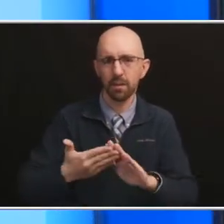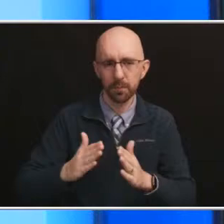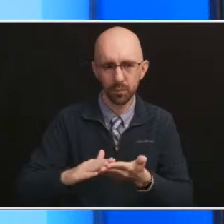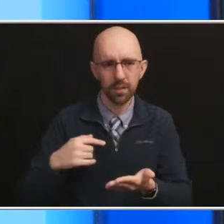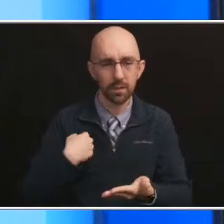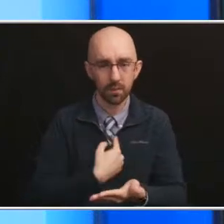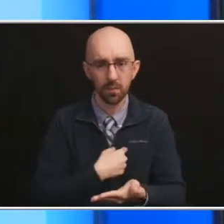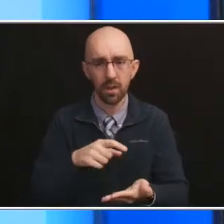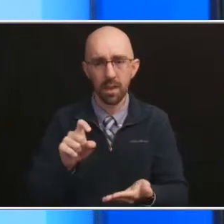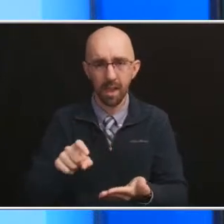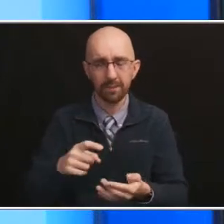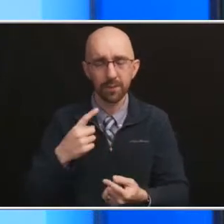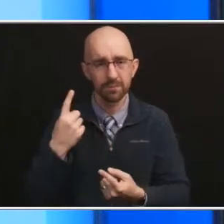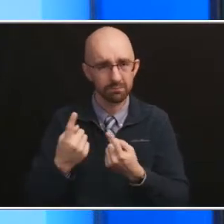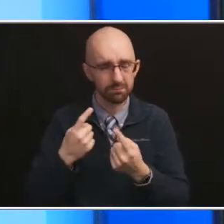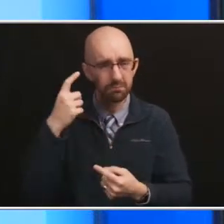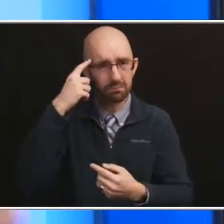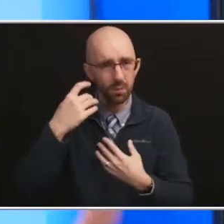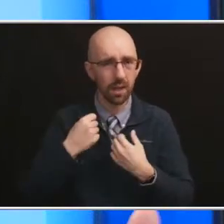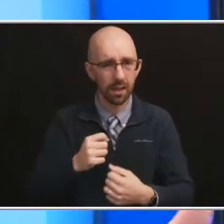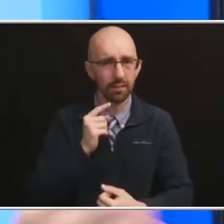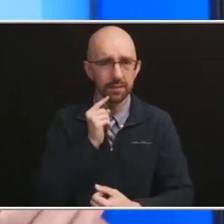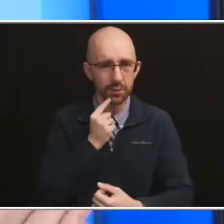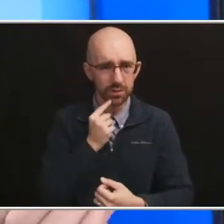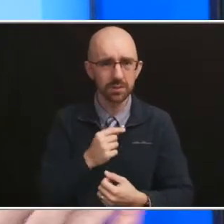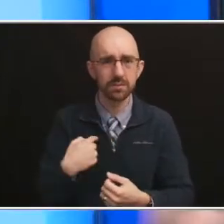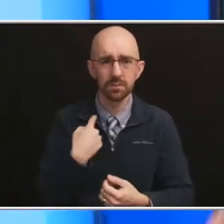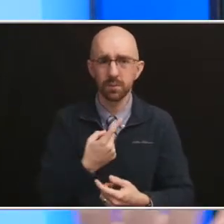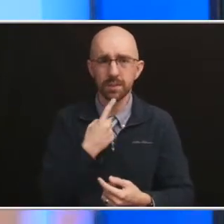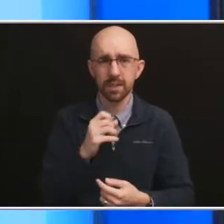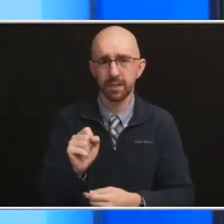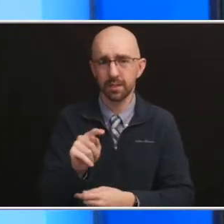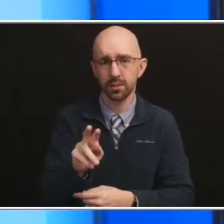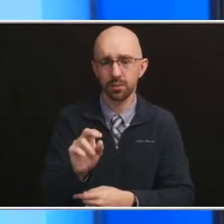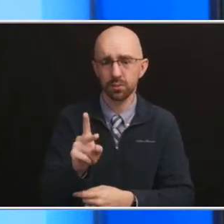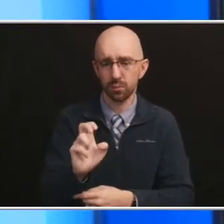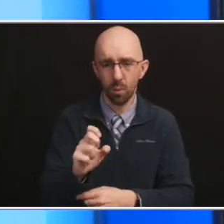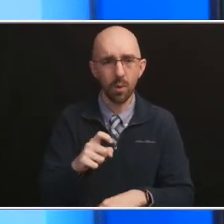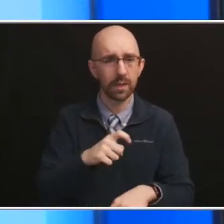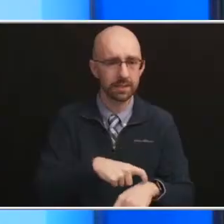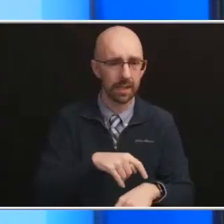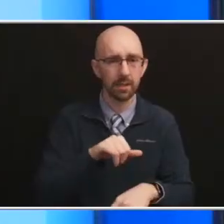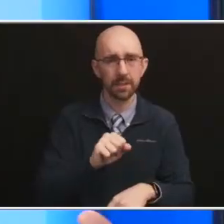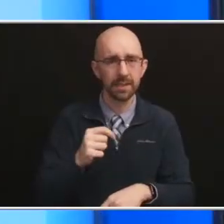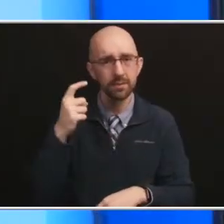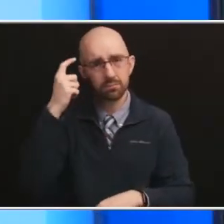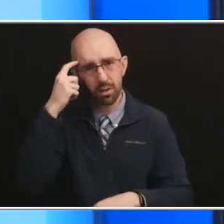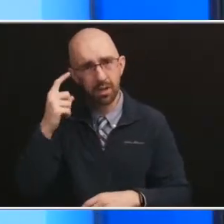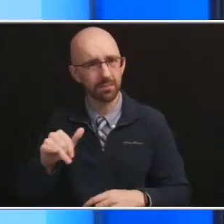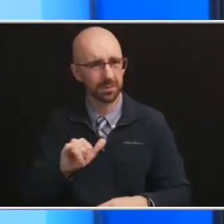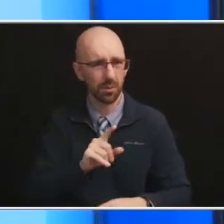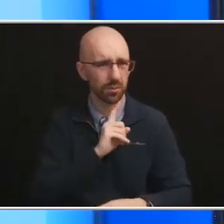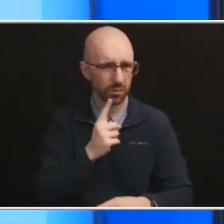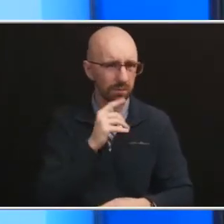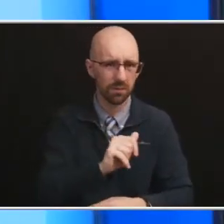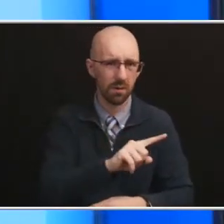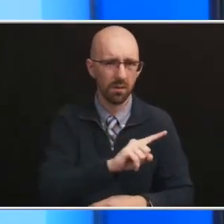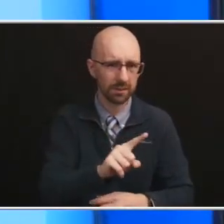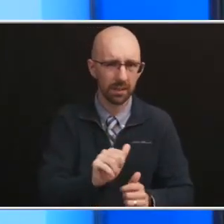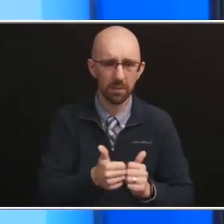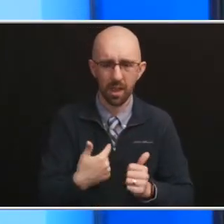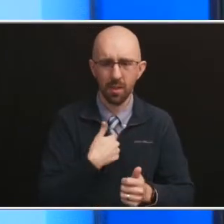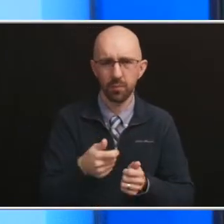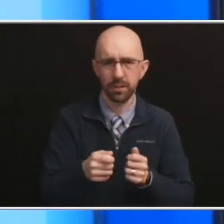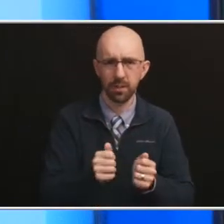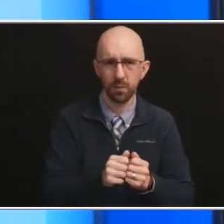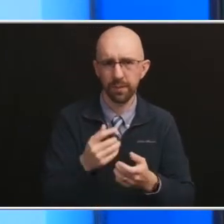brain health seriously. We say in stroke that time is brain, but that's also true for Alzheimer's disease and what we deal with of diseases